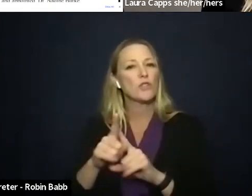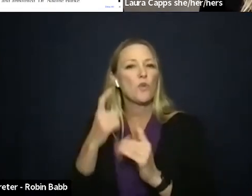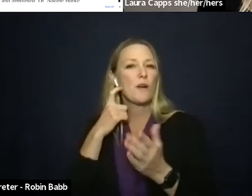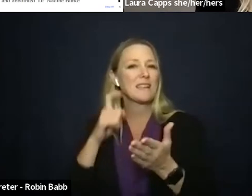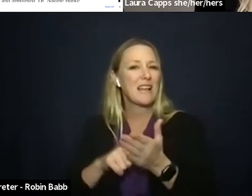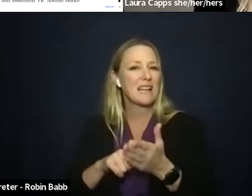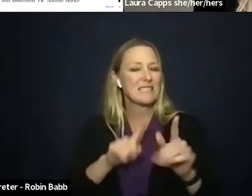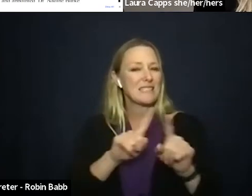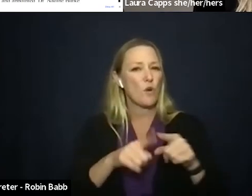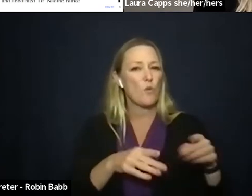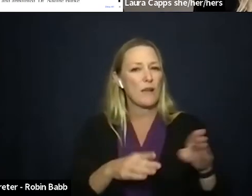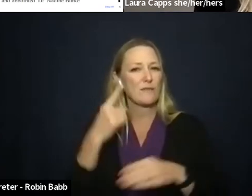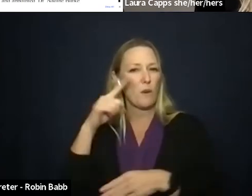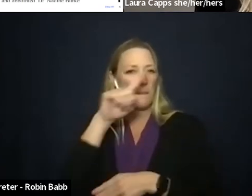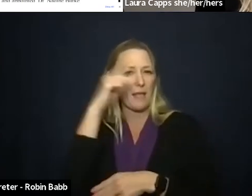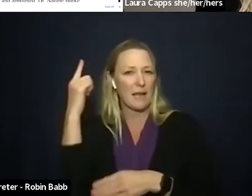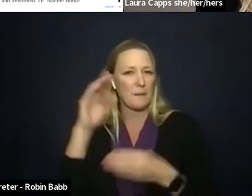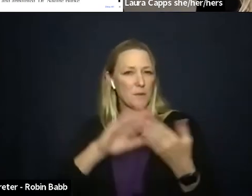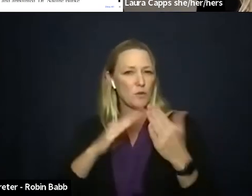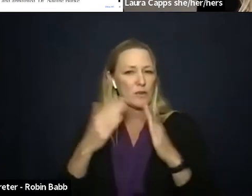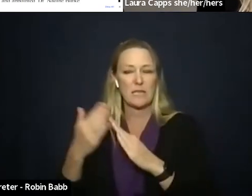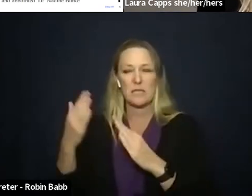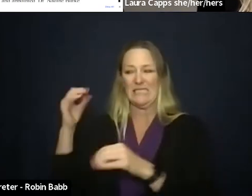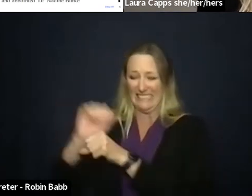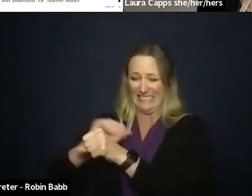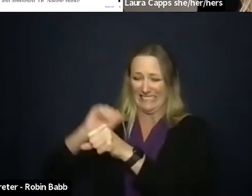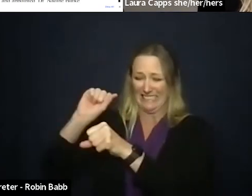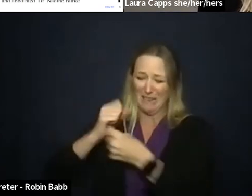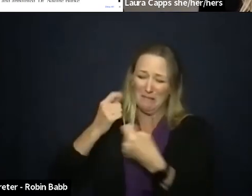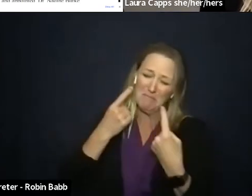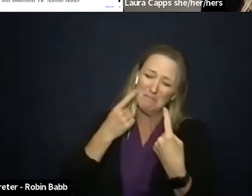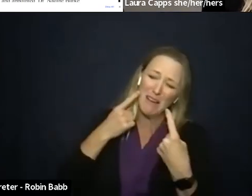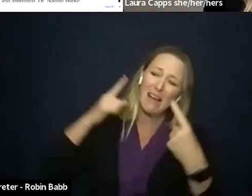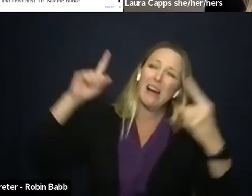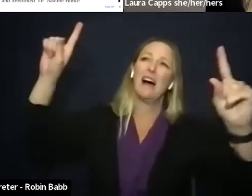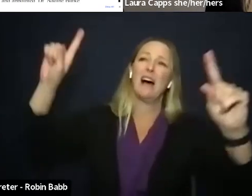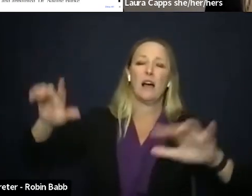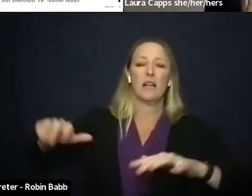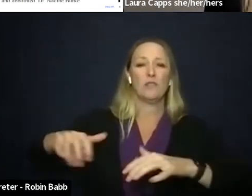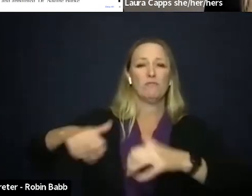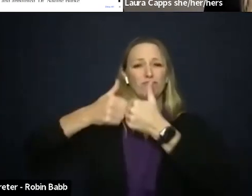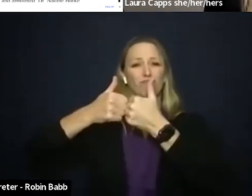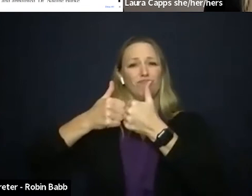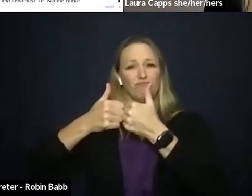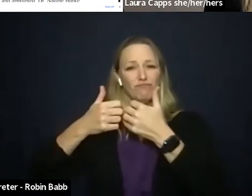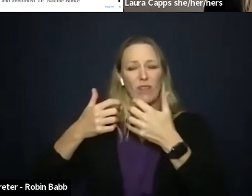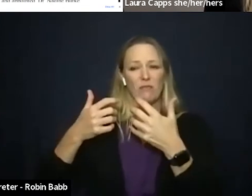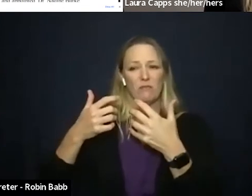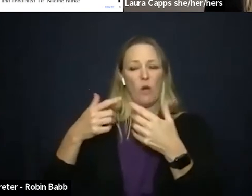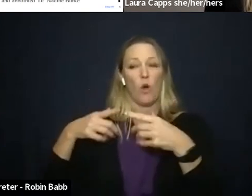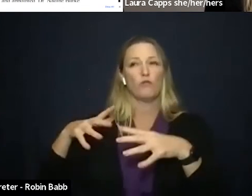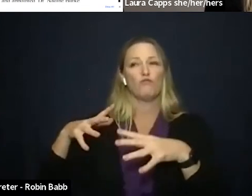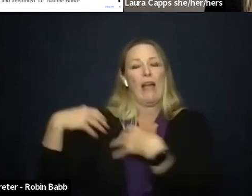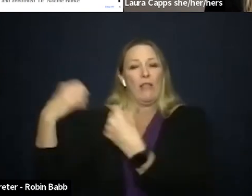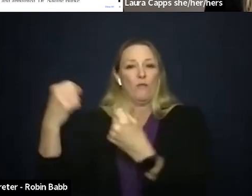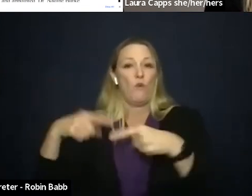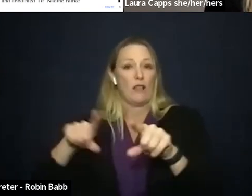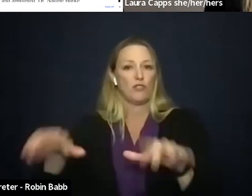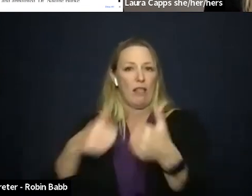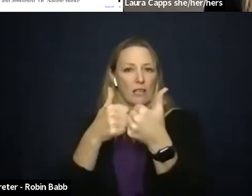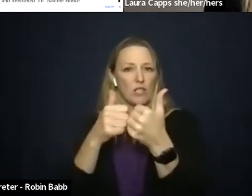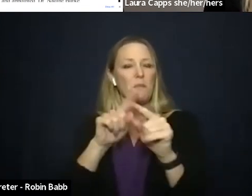communities have worked to achieve wellness amid challenges challenging times while seeking opportunities to change the